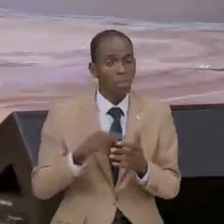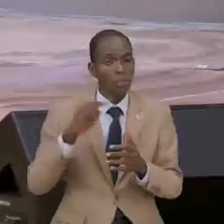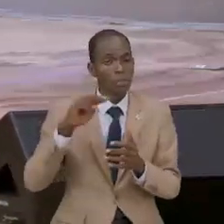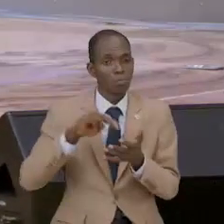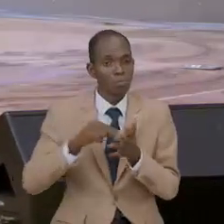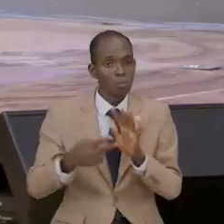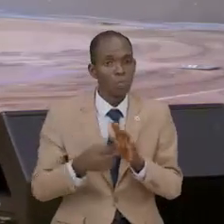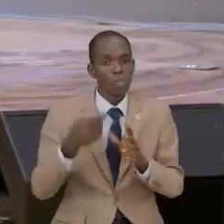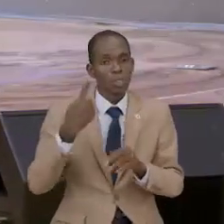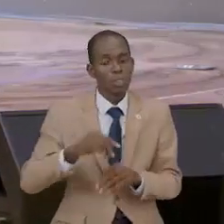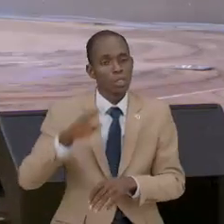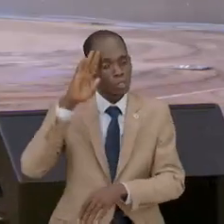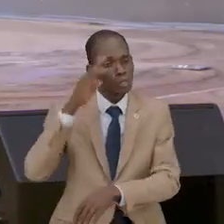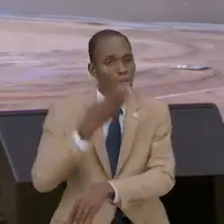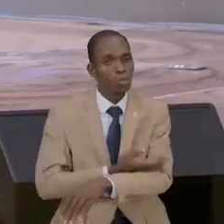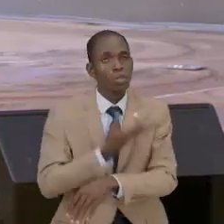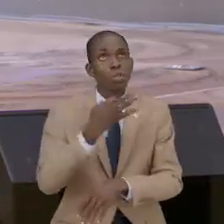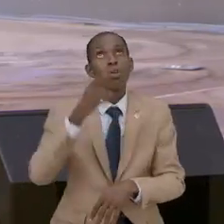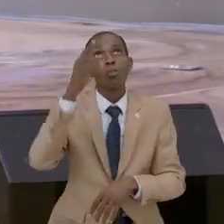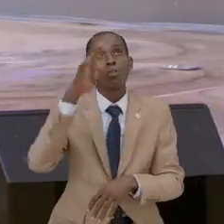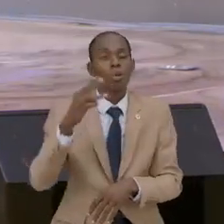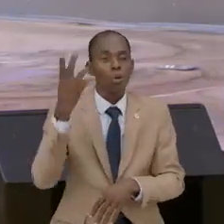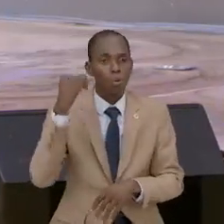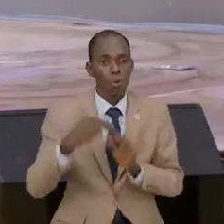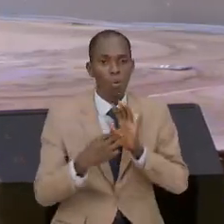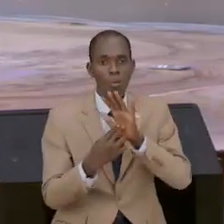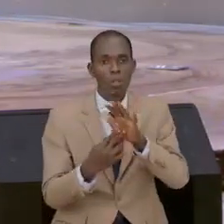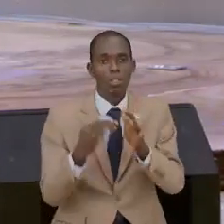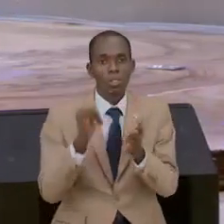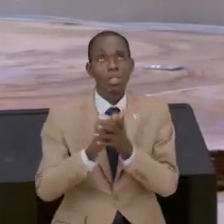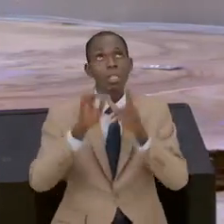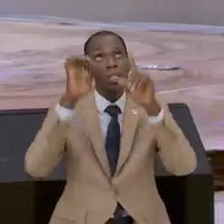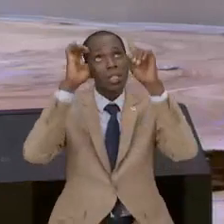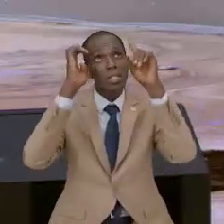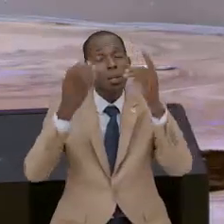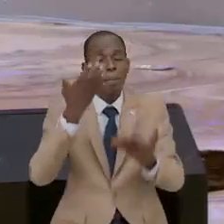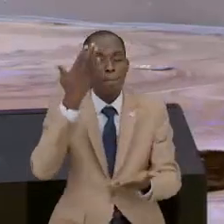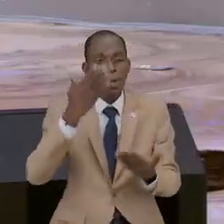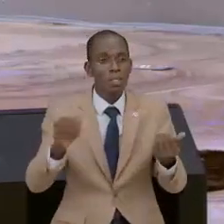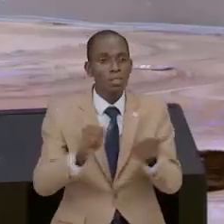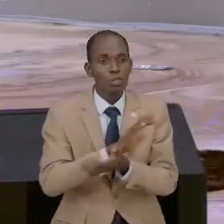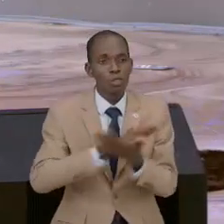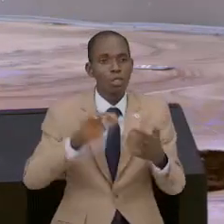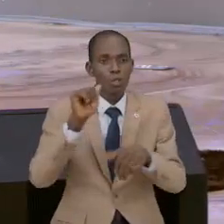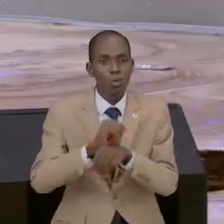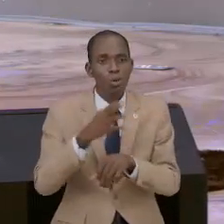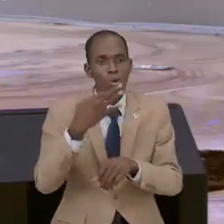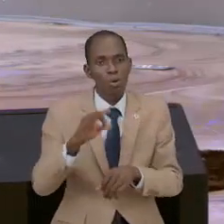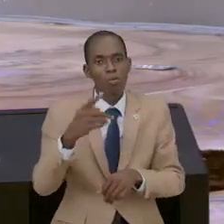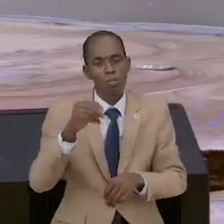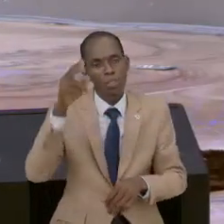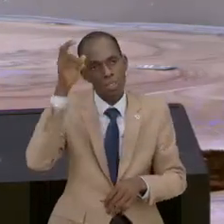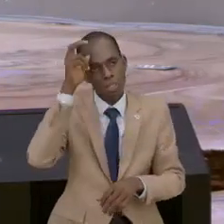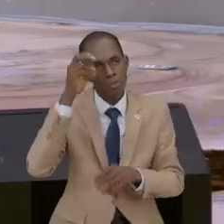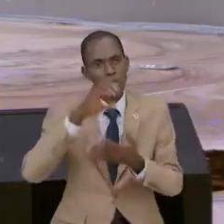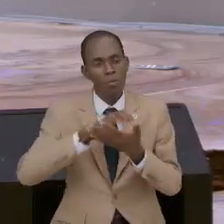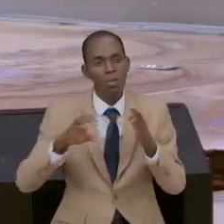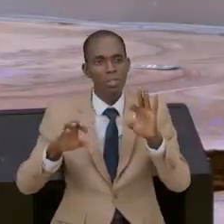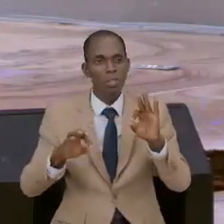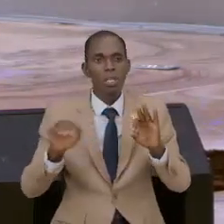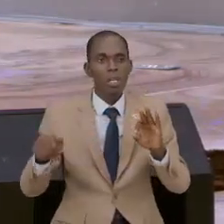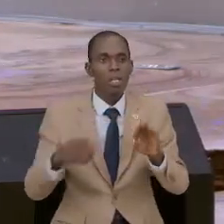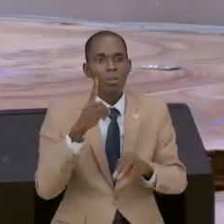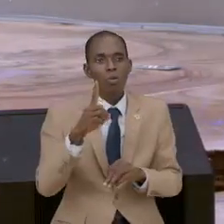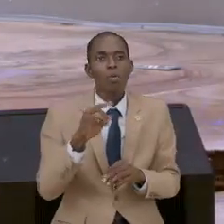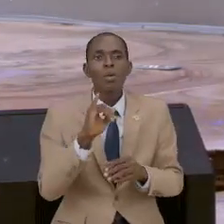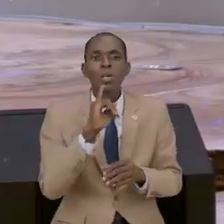God was manifested, that he might destroy the works of the devil. Then in verse 9, it says,